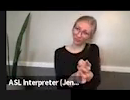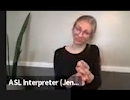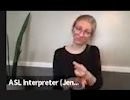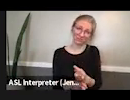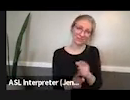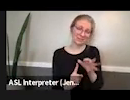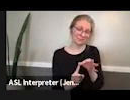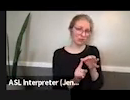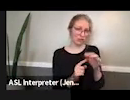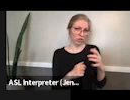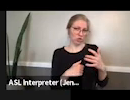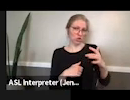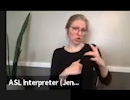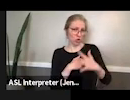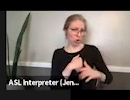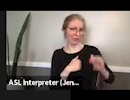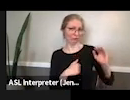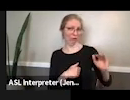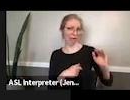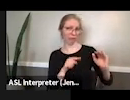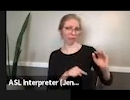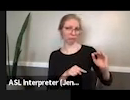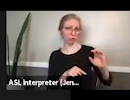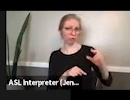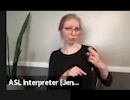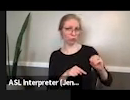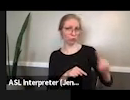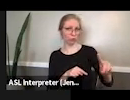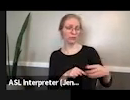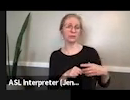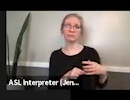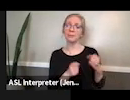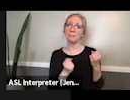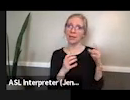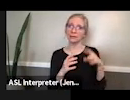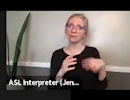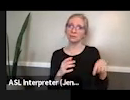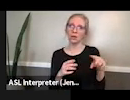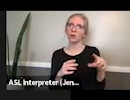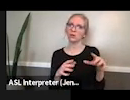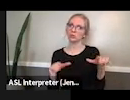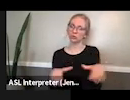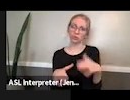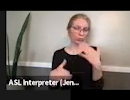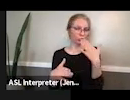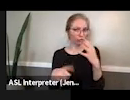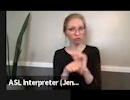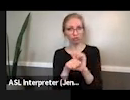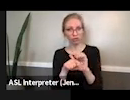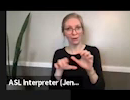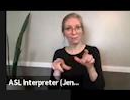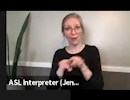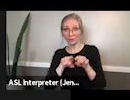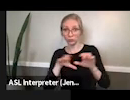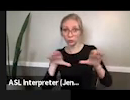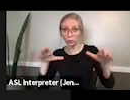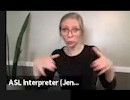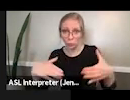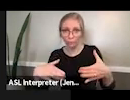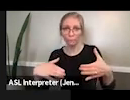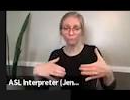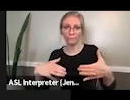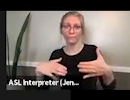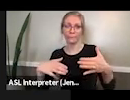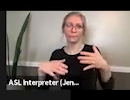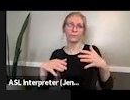childhood, in my opinion, all of you guys do a much better job as a group than